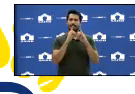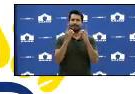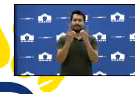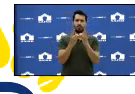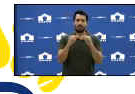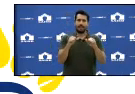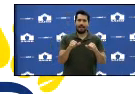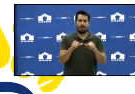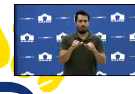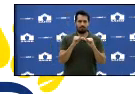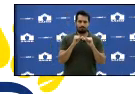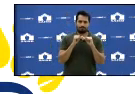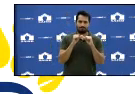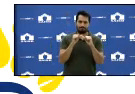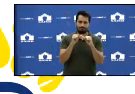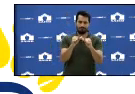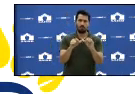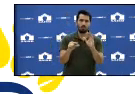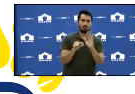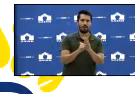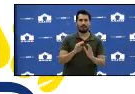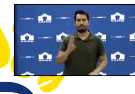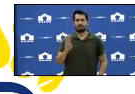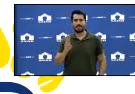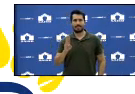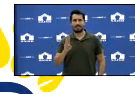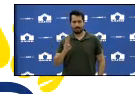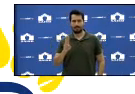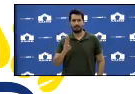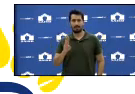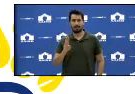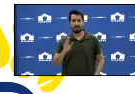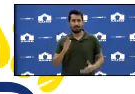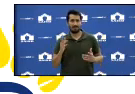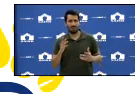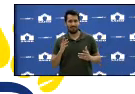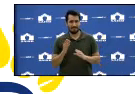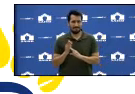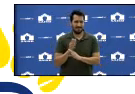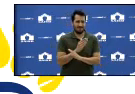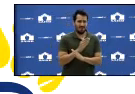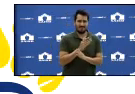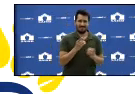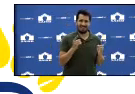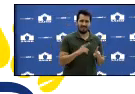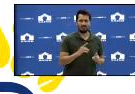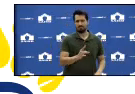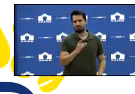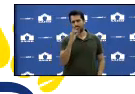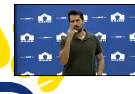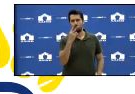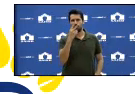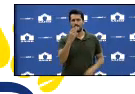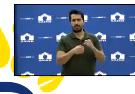was able to maintain its B after what was the most difficult 2 years that we